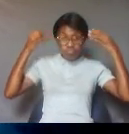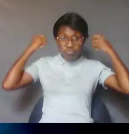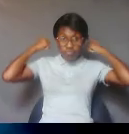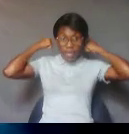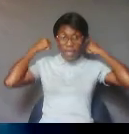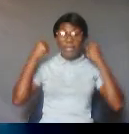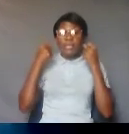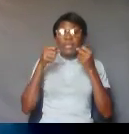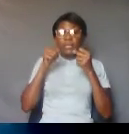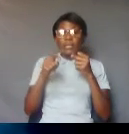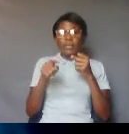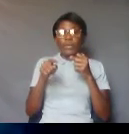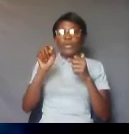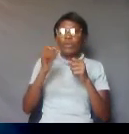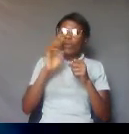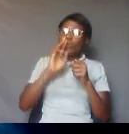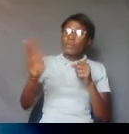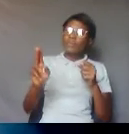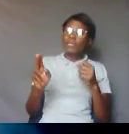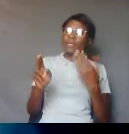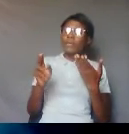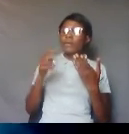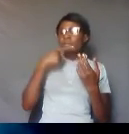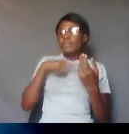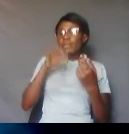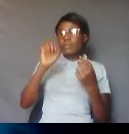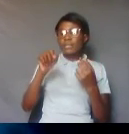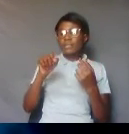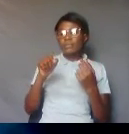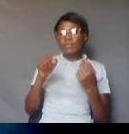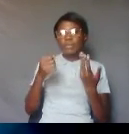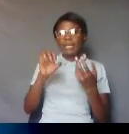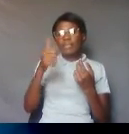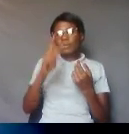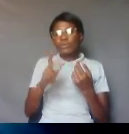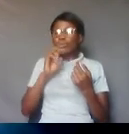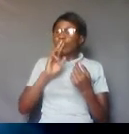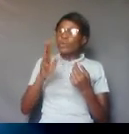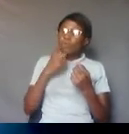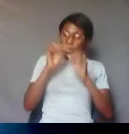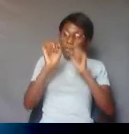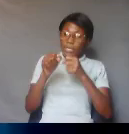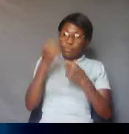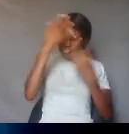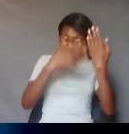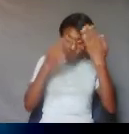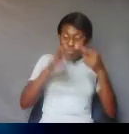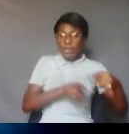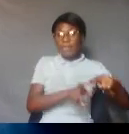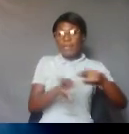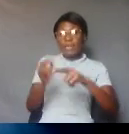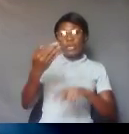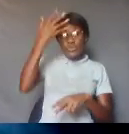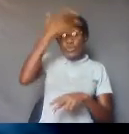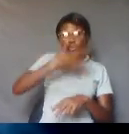of, is it possible to heal some of these disabilities or this albinism